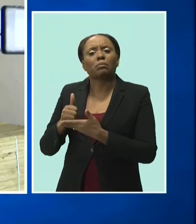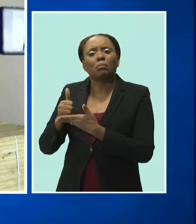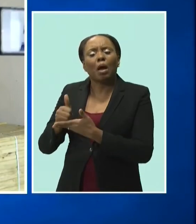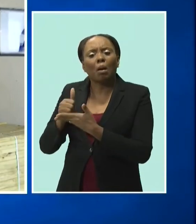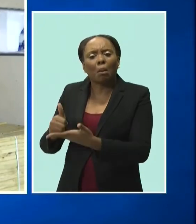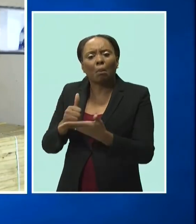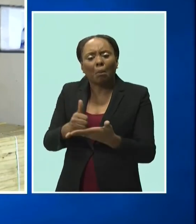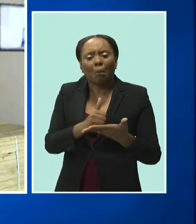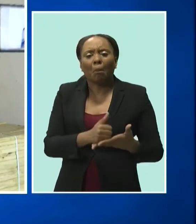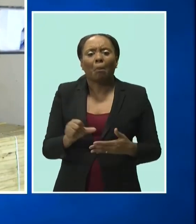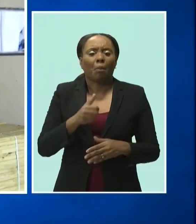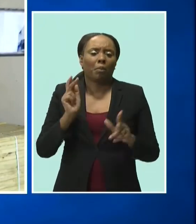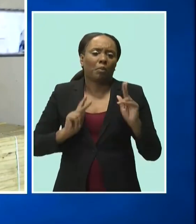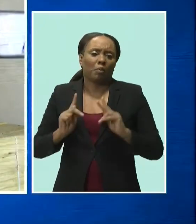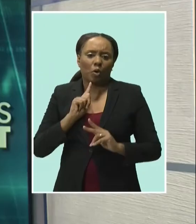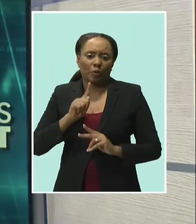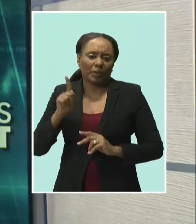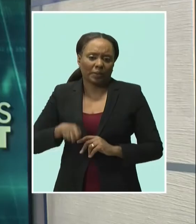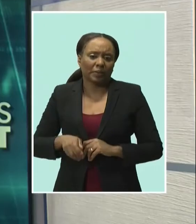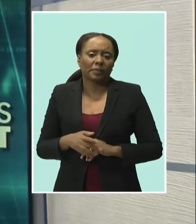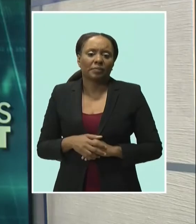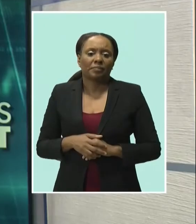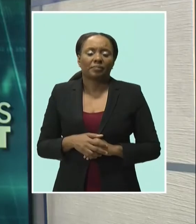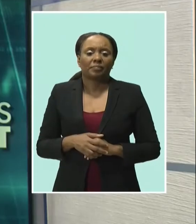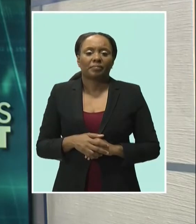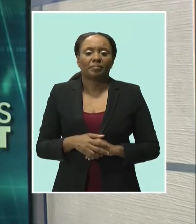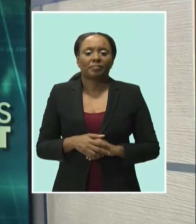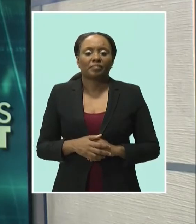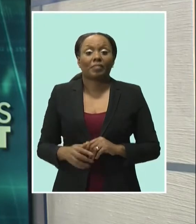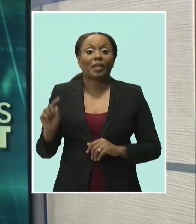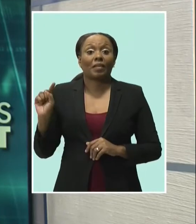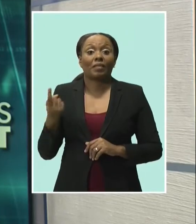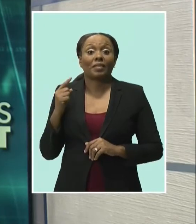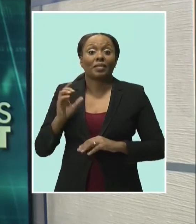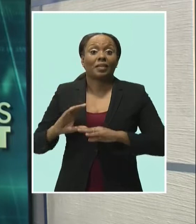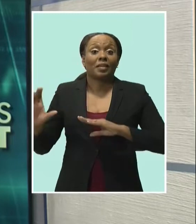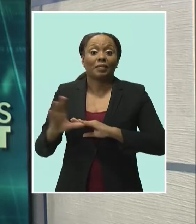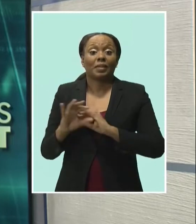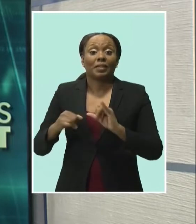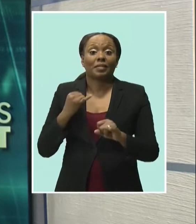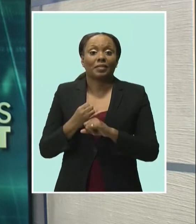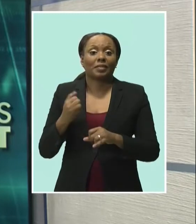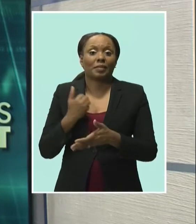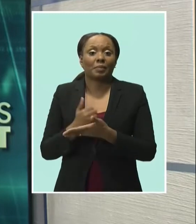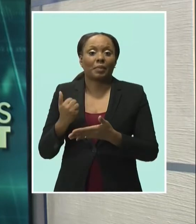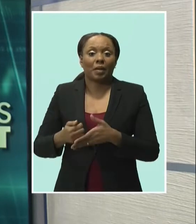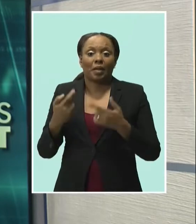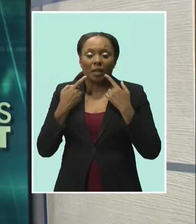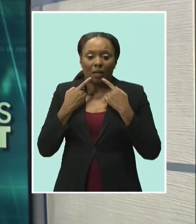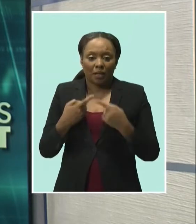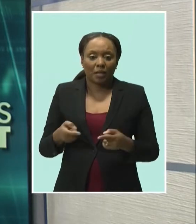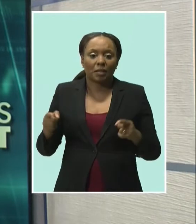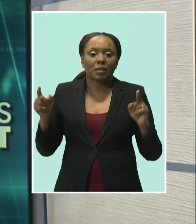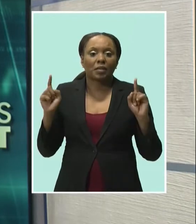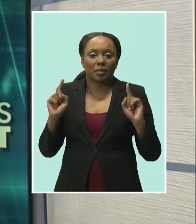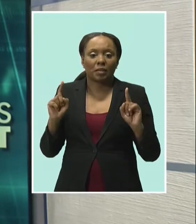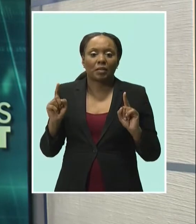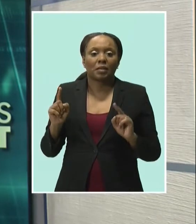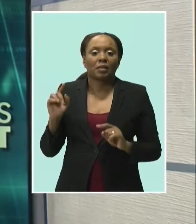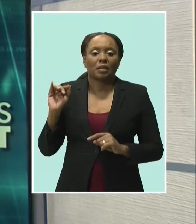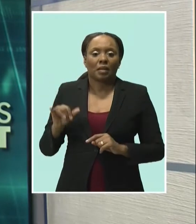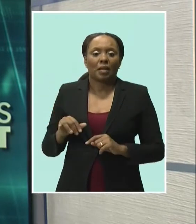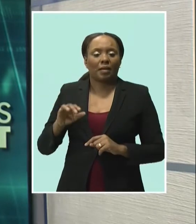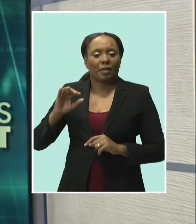others who are in need at this point in time. First Caribbean International Bank Limited has announced that its wholly owned